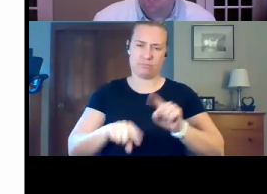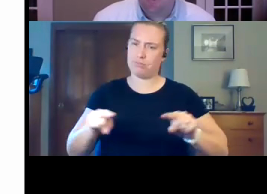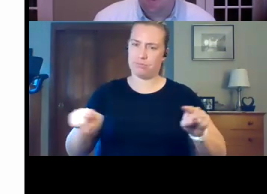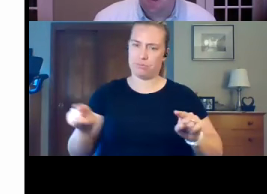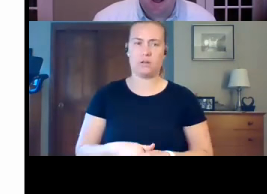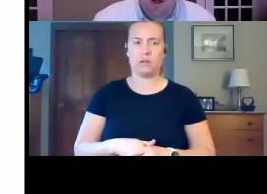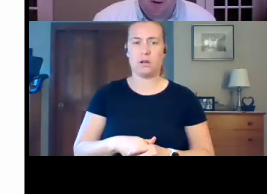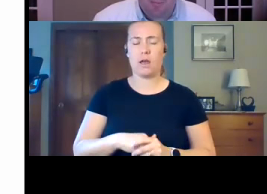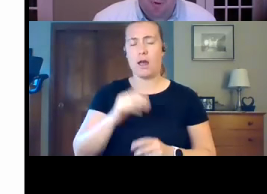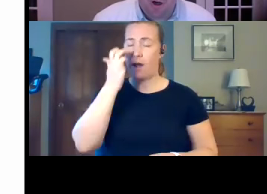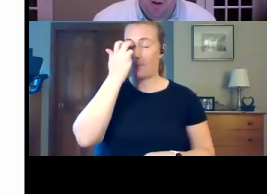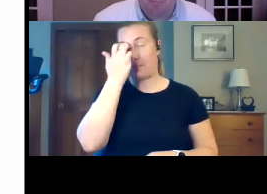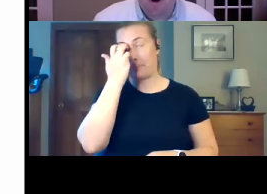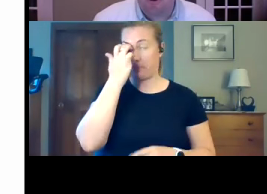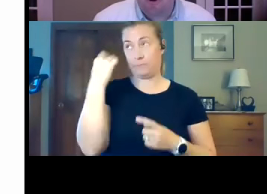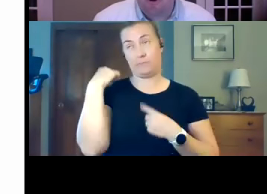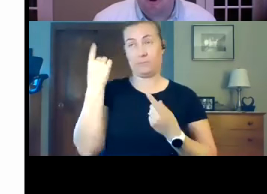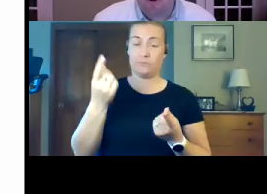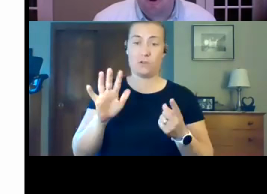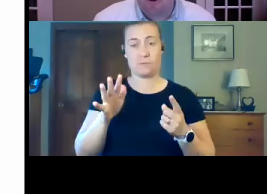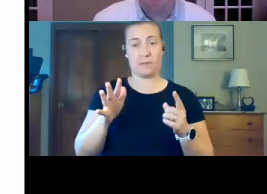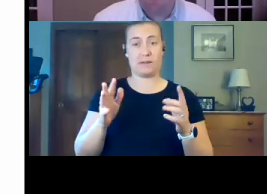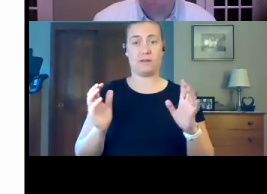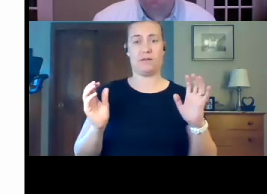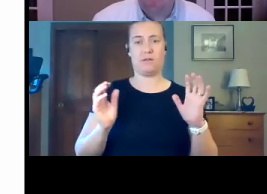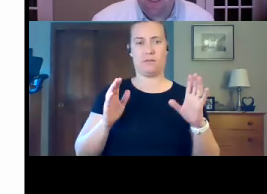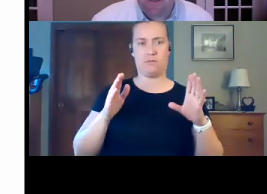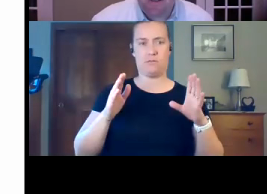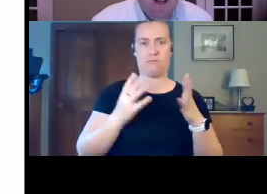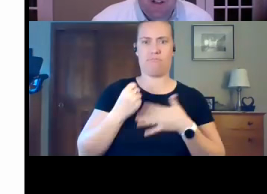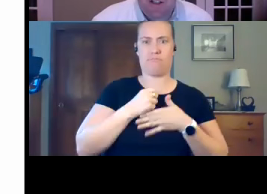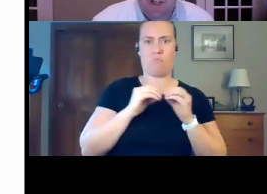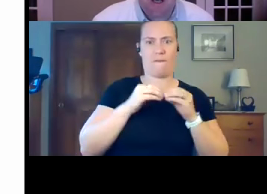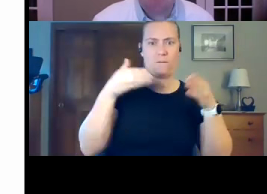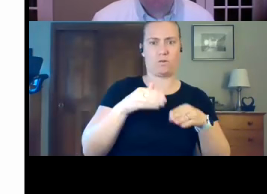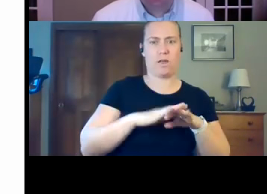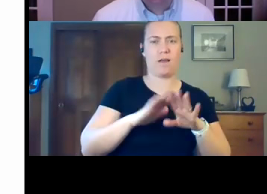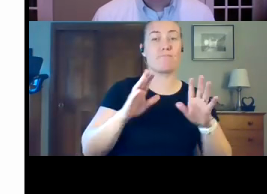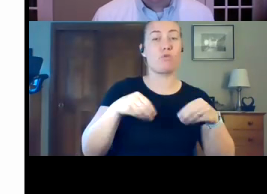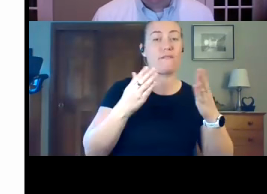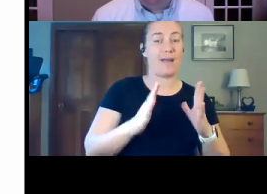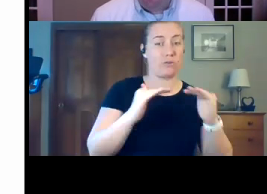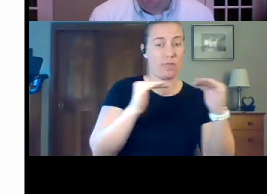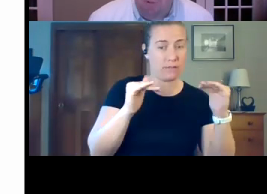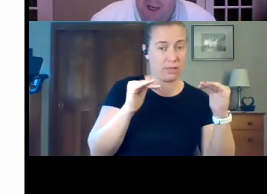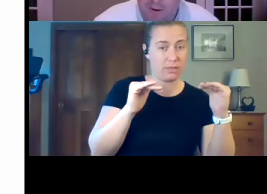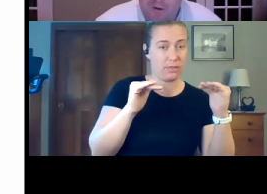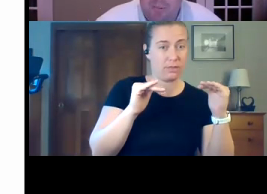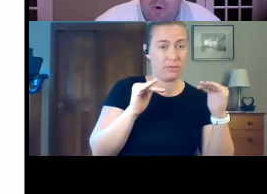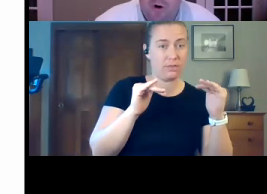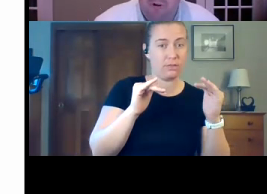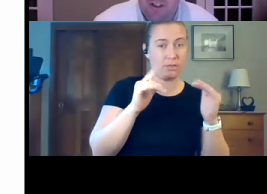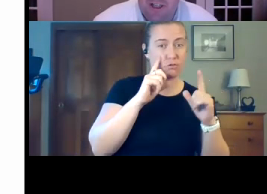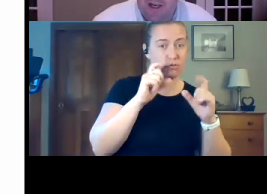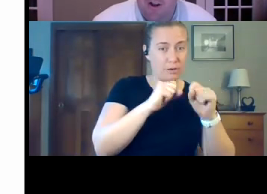been a bigger focus on sort of provider level implementation strategies and change efforts, but maybe need a little bit